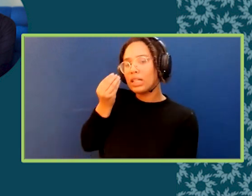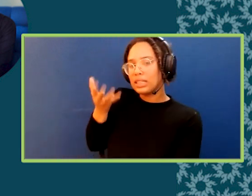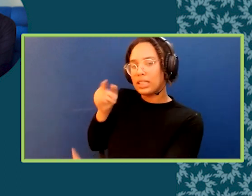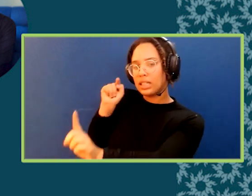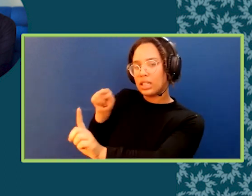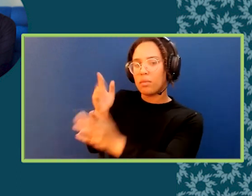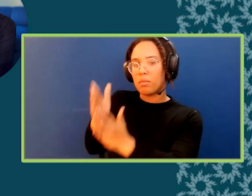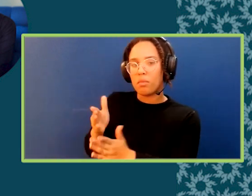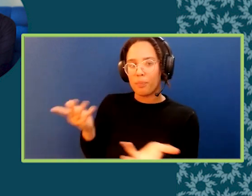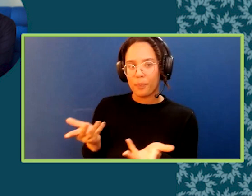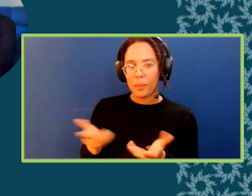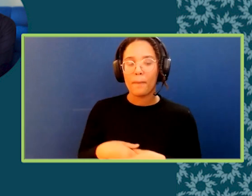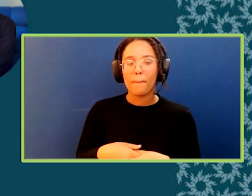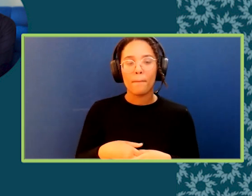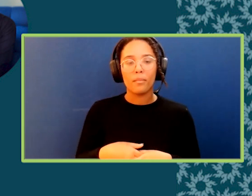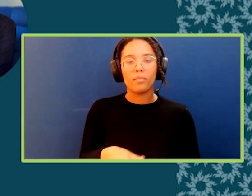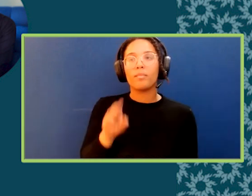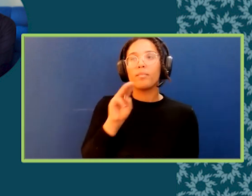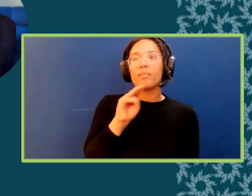I mean,